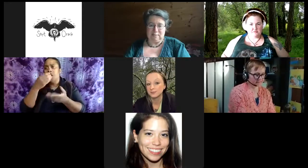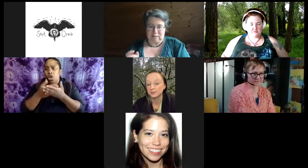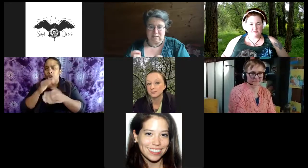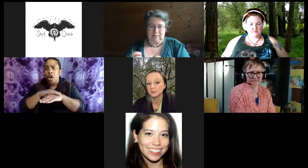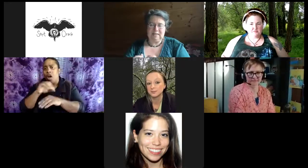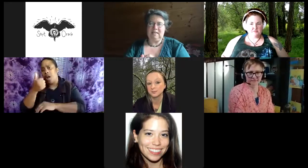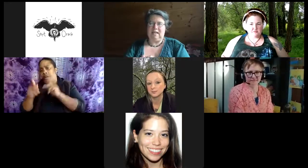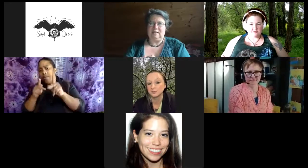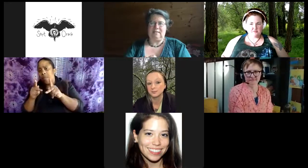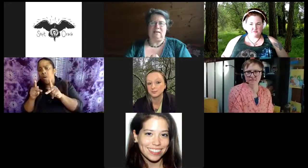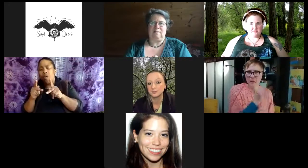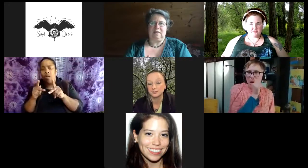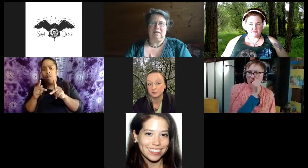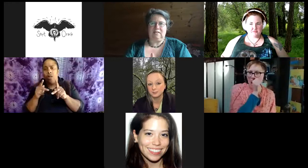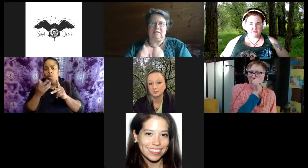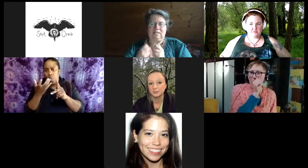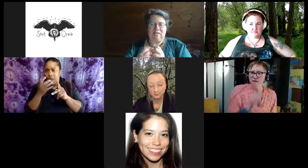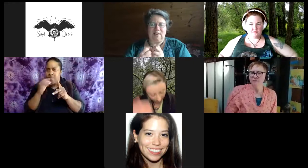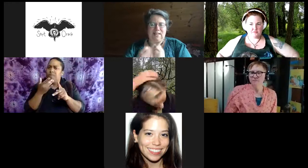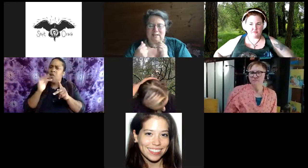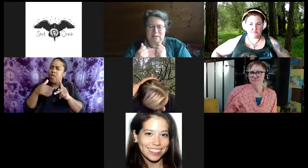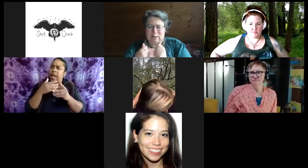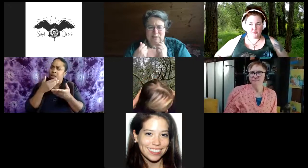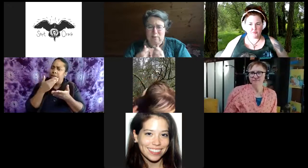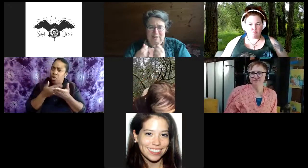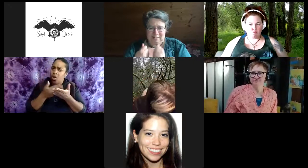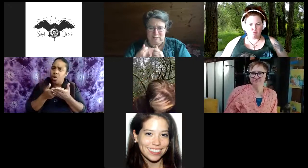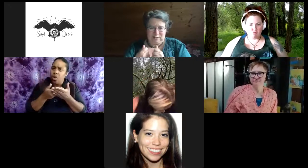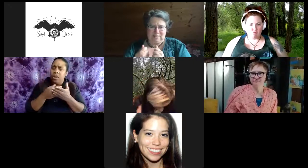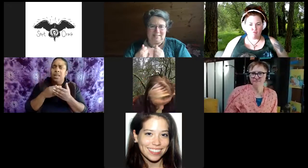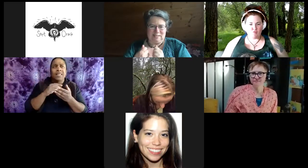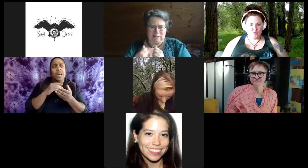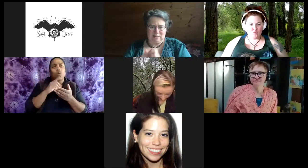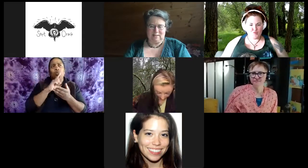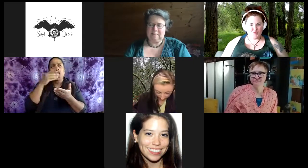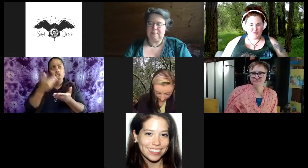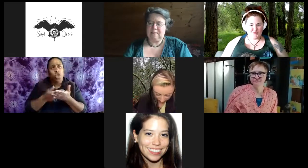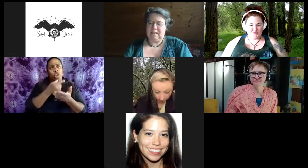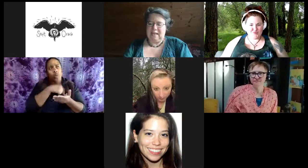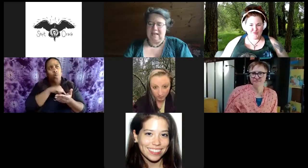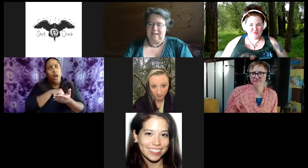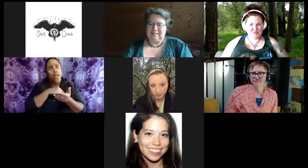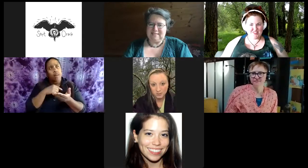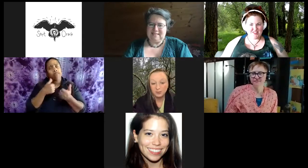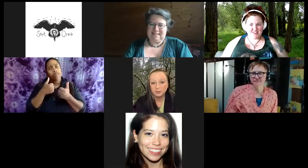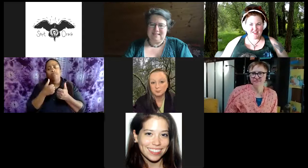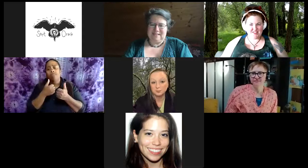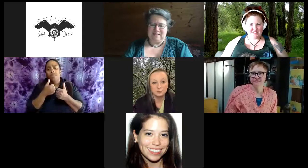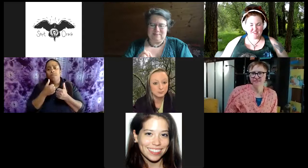really want it to be good. And it's just this very good quality of good, like just goodness.